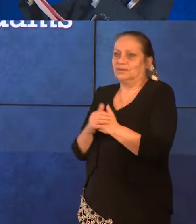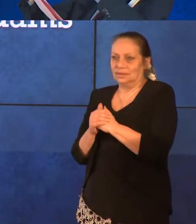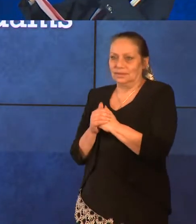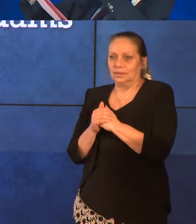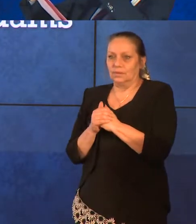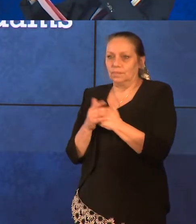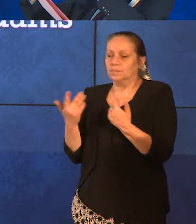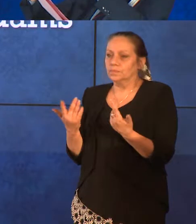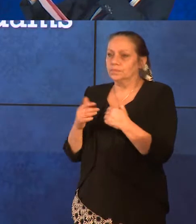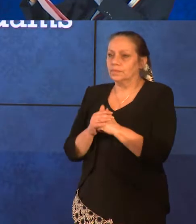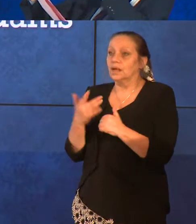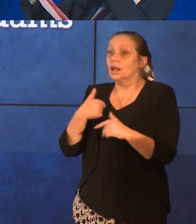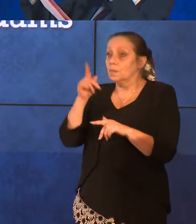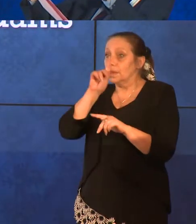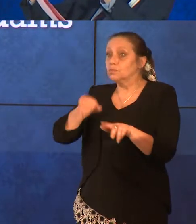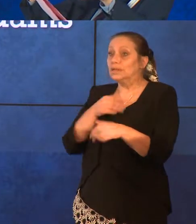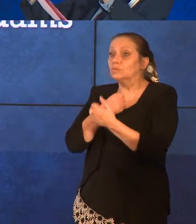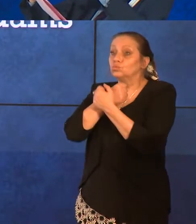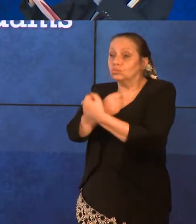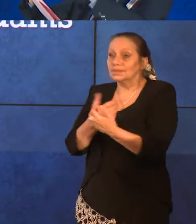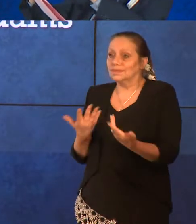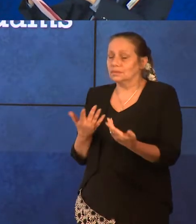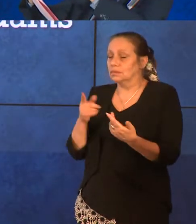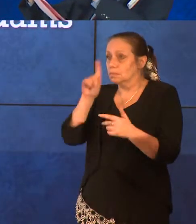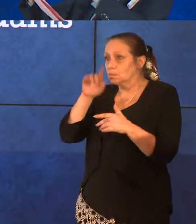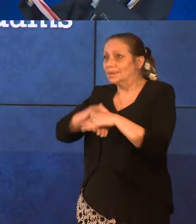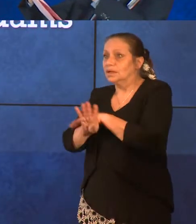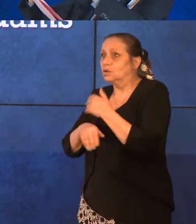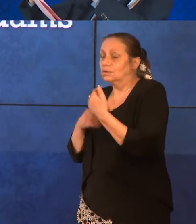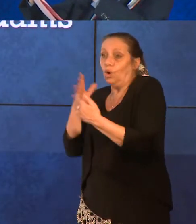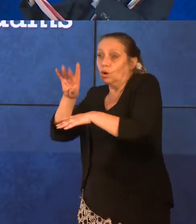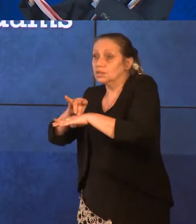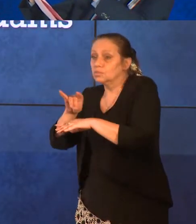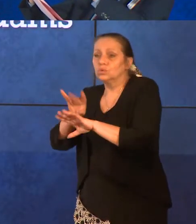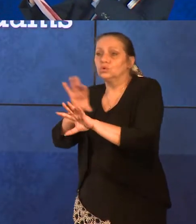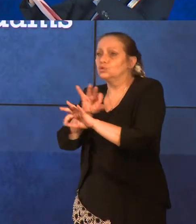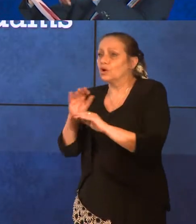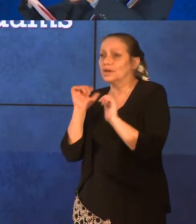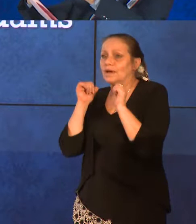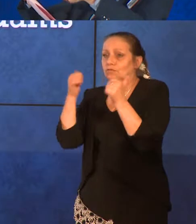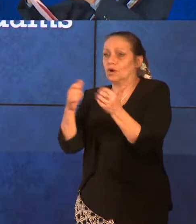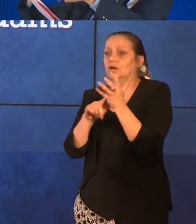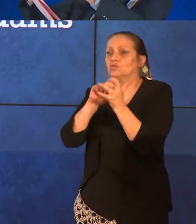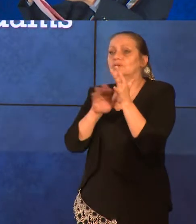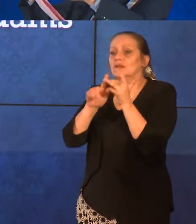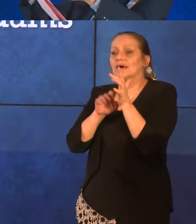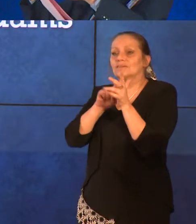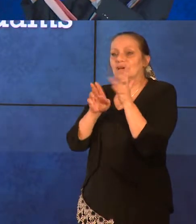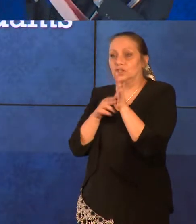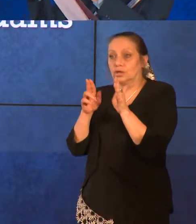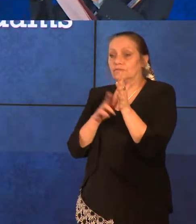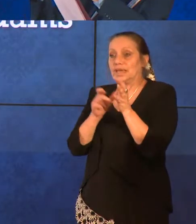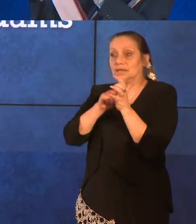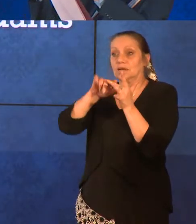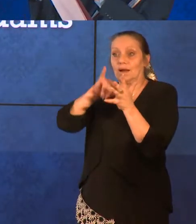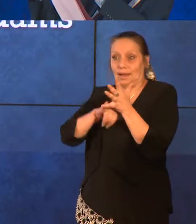people stuck in prison, in mental health facilities and in hospitals without adequate utilisation of their NDIS potential. So